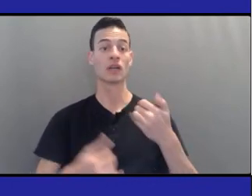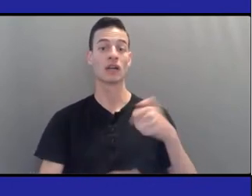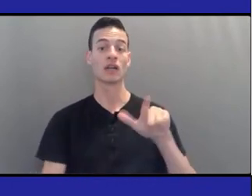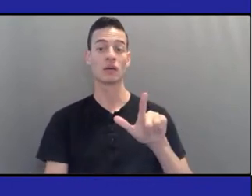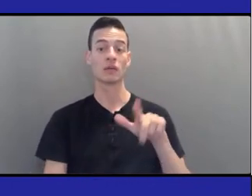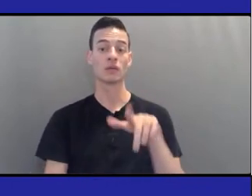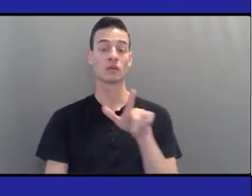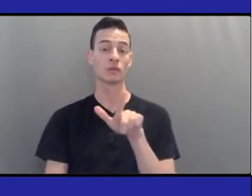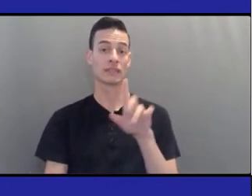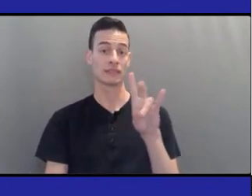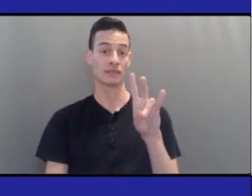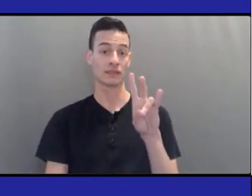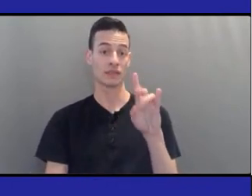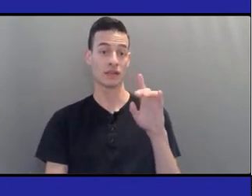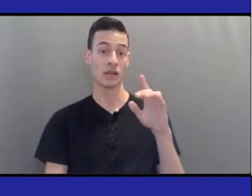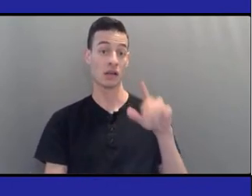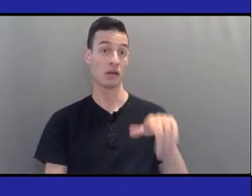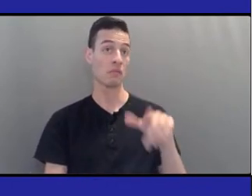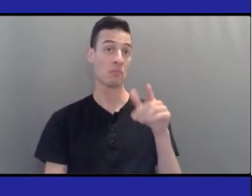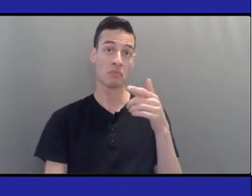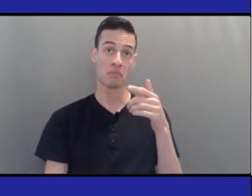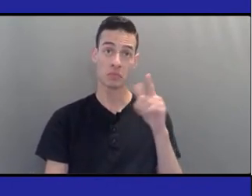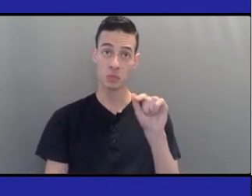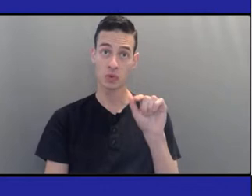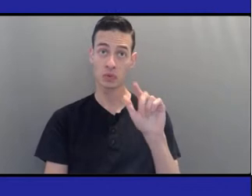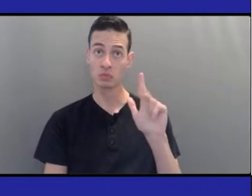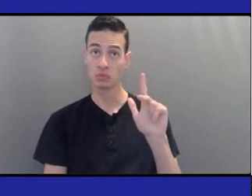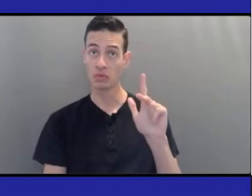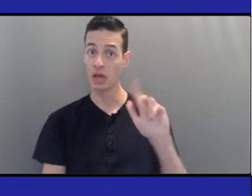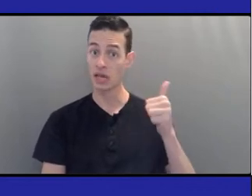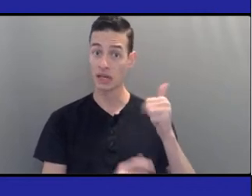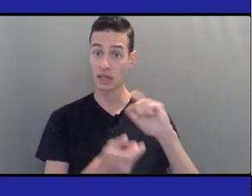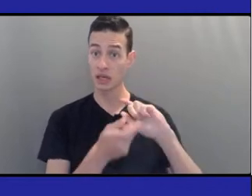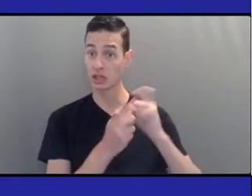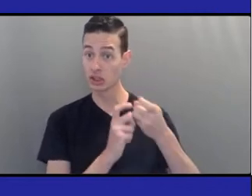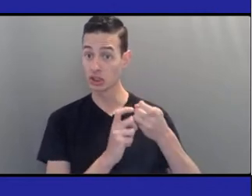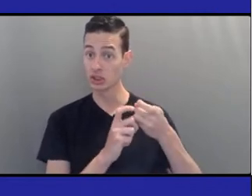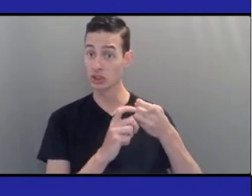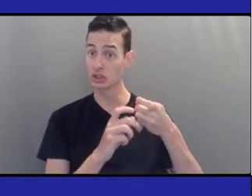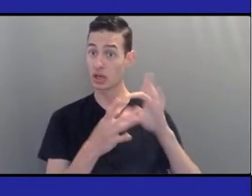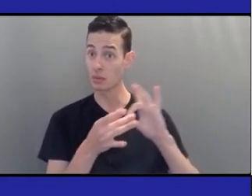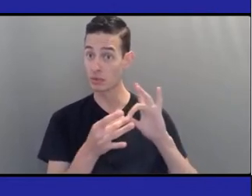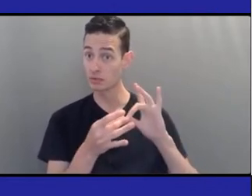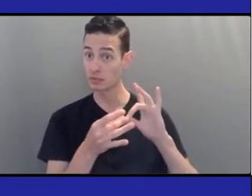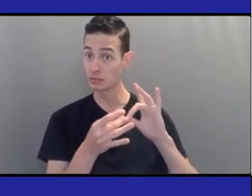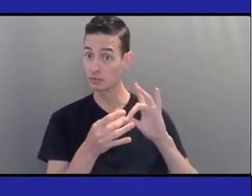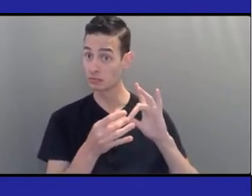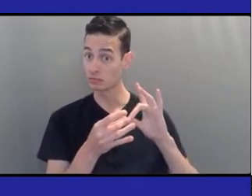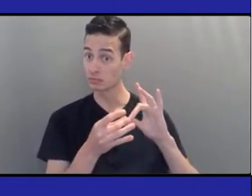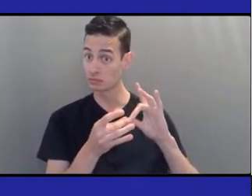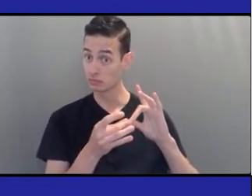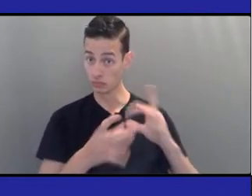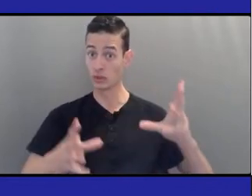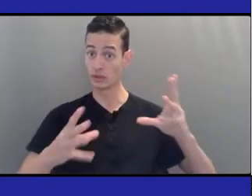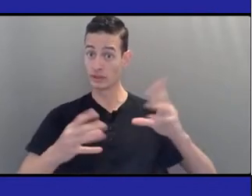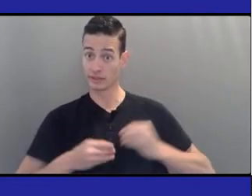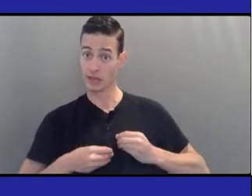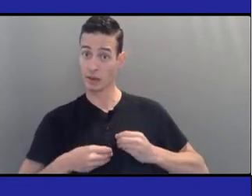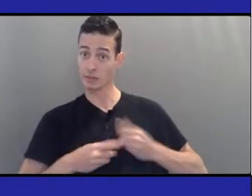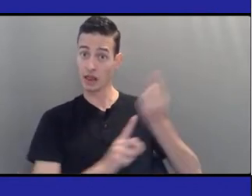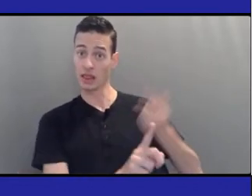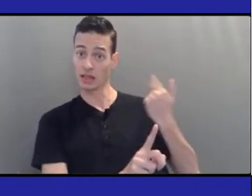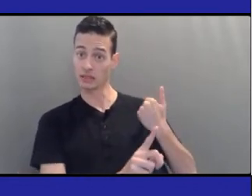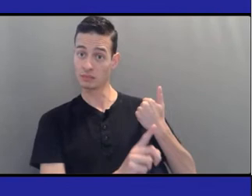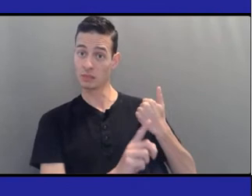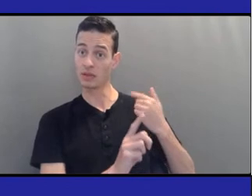any questions, comments, or suggested changes? Can I hear a motion to accept the minutes? So moved. So let me ask for